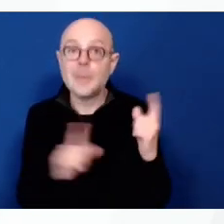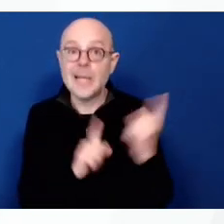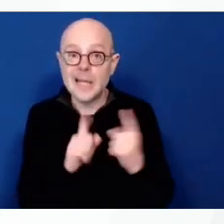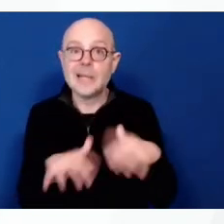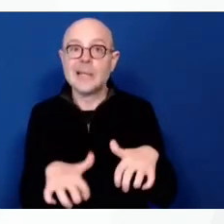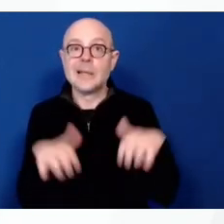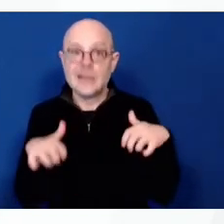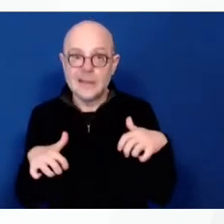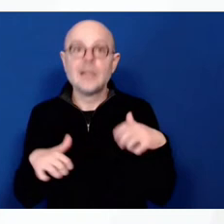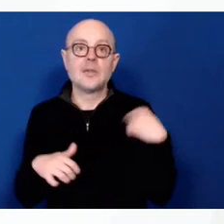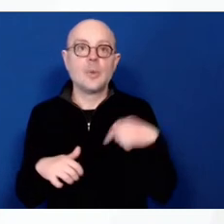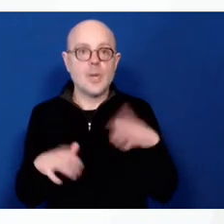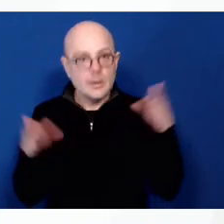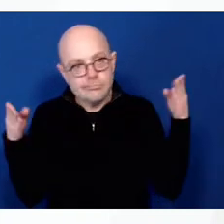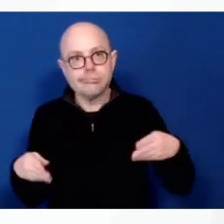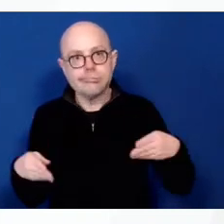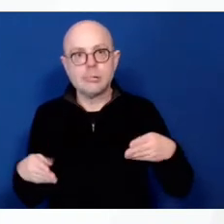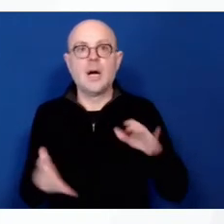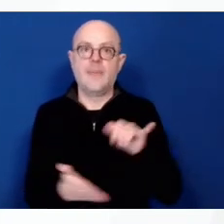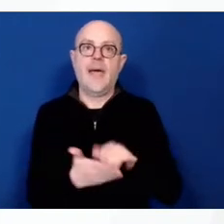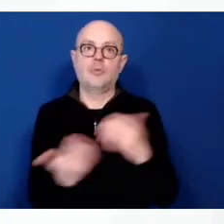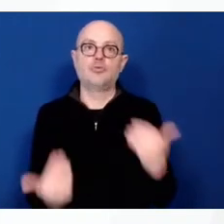of our time and energy right now.